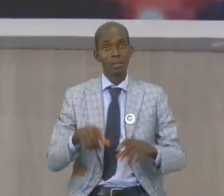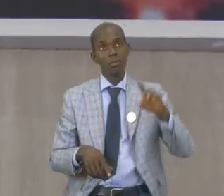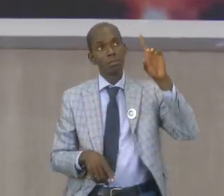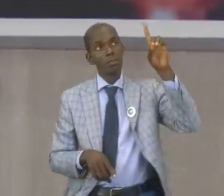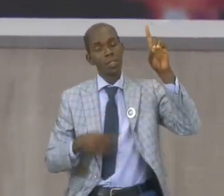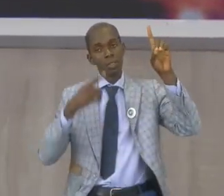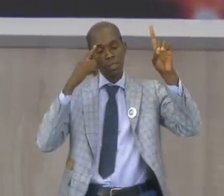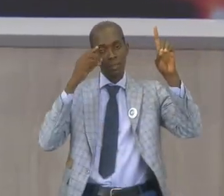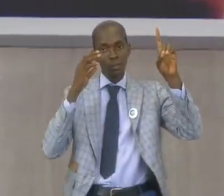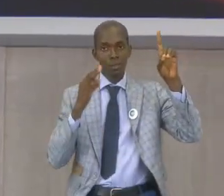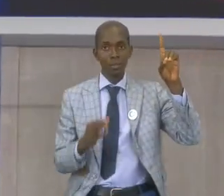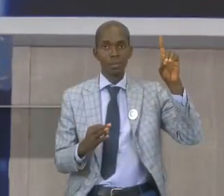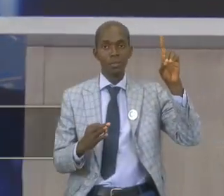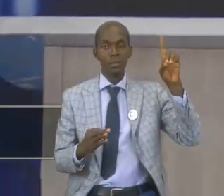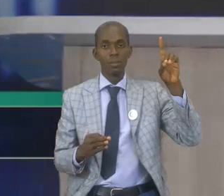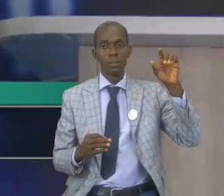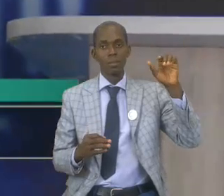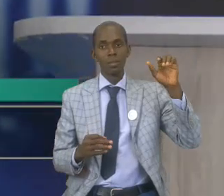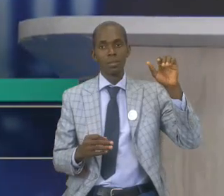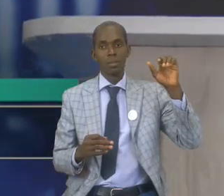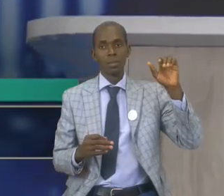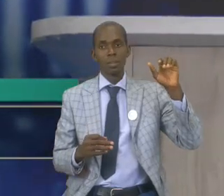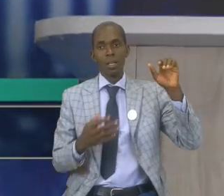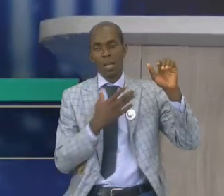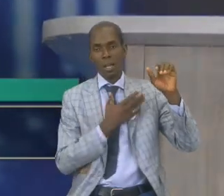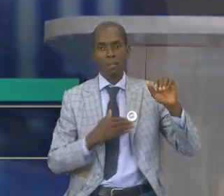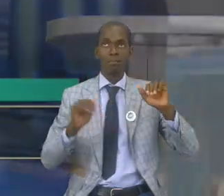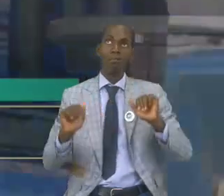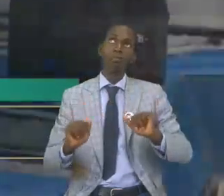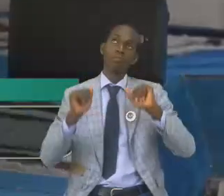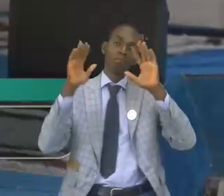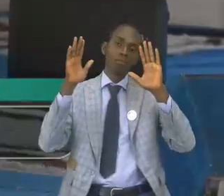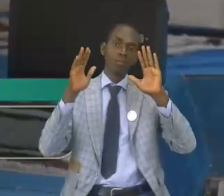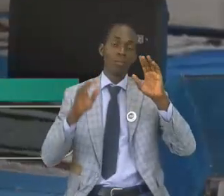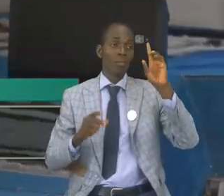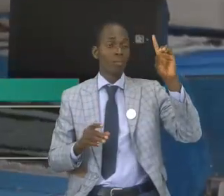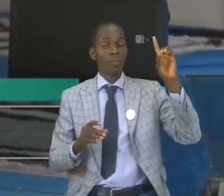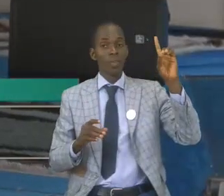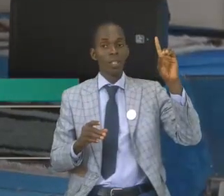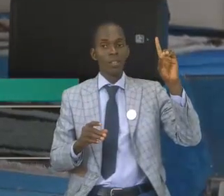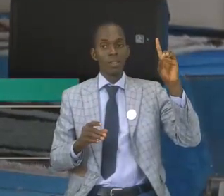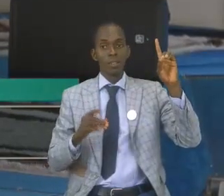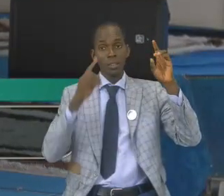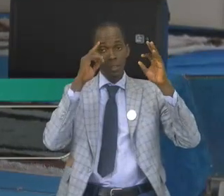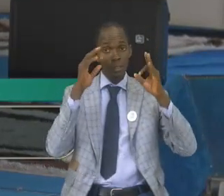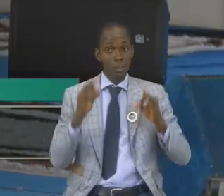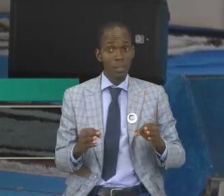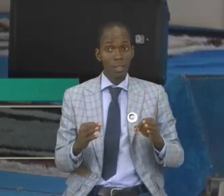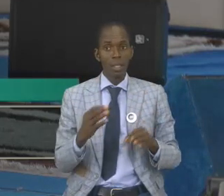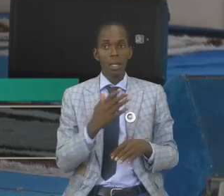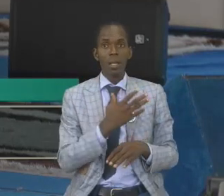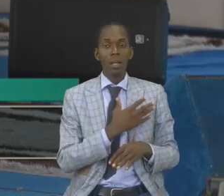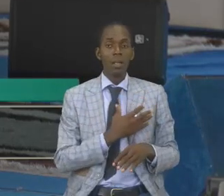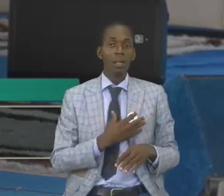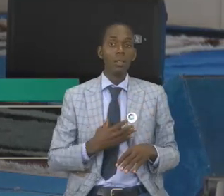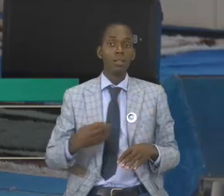decision and devotion. Decision and